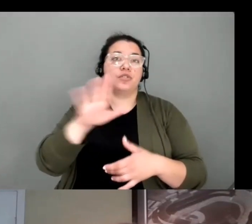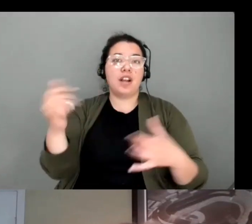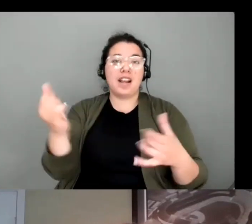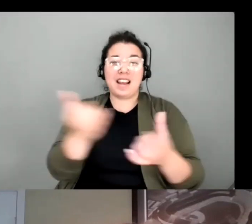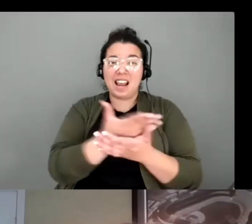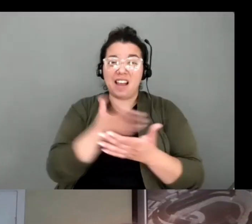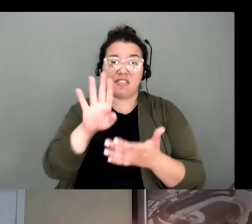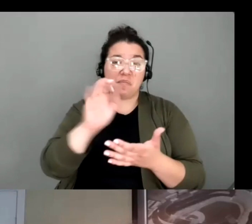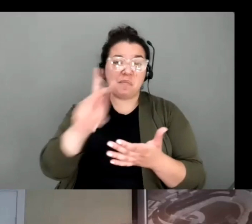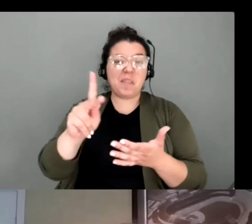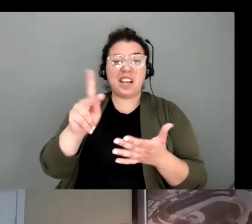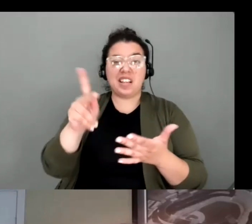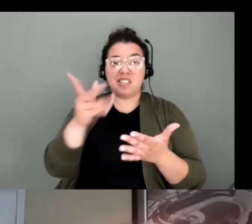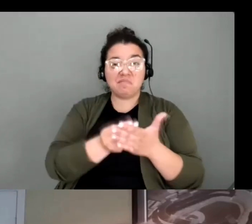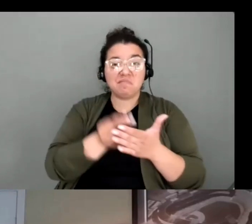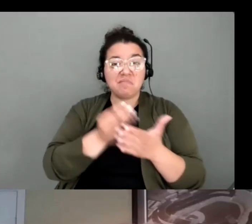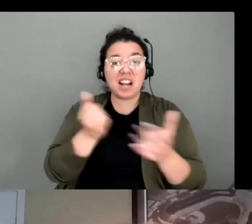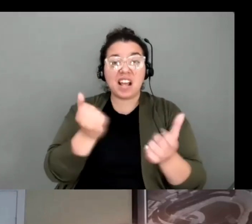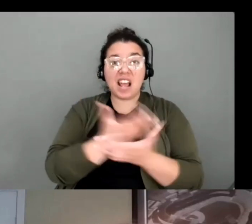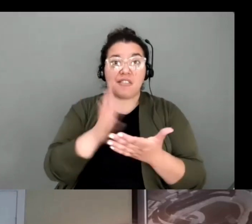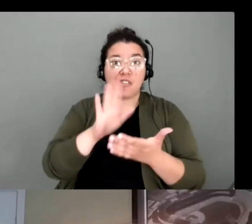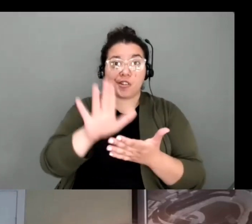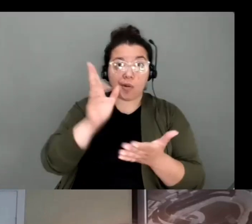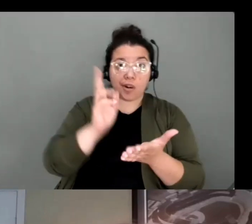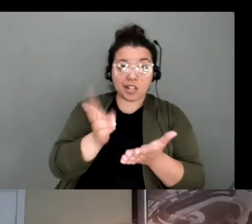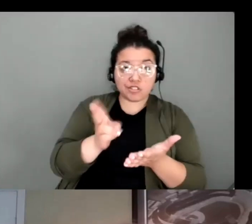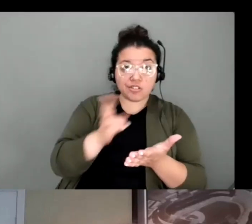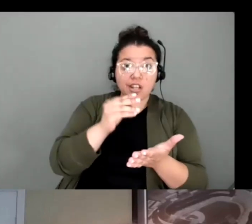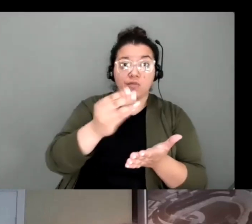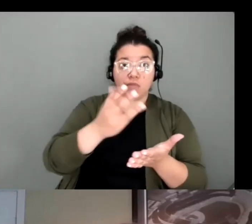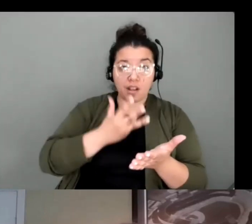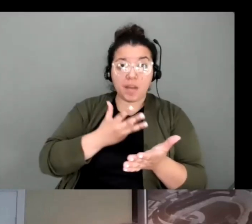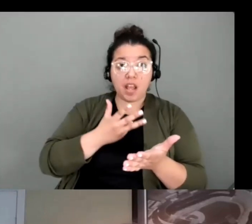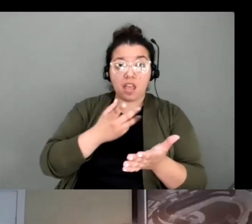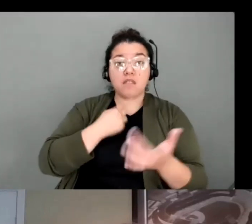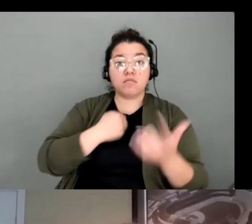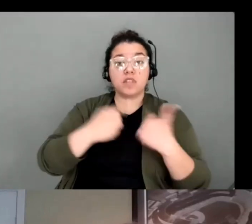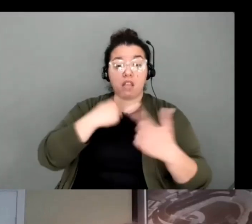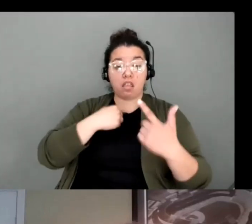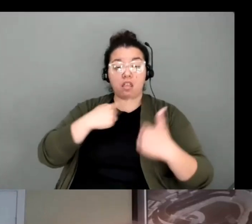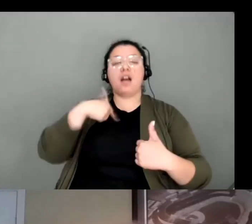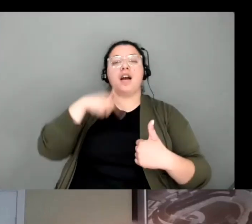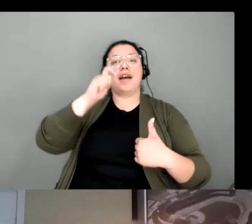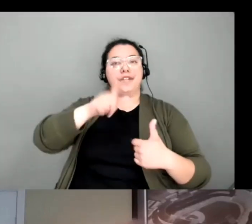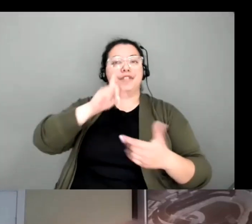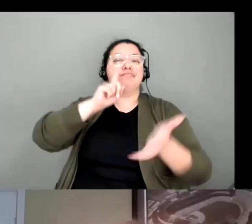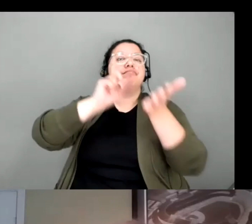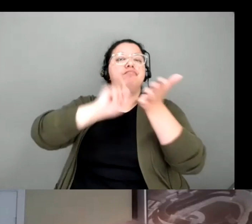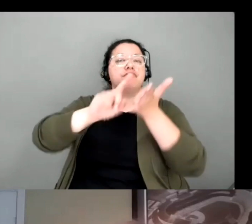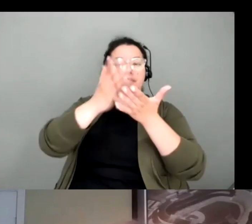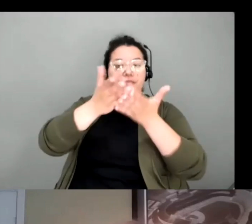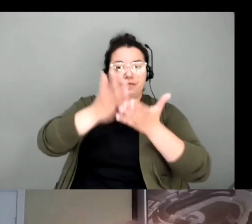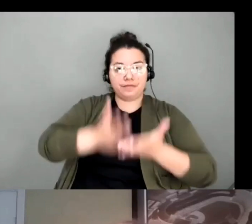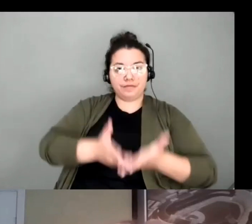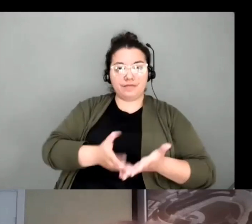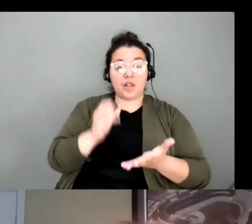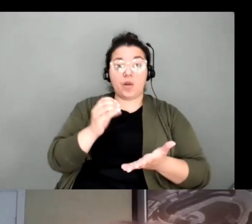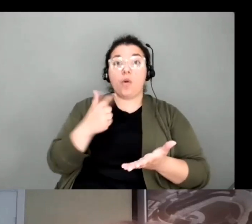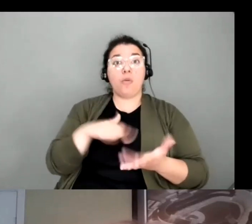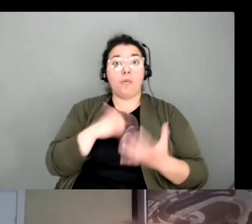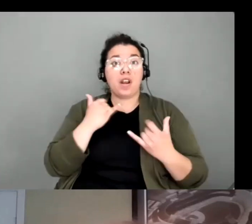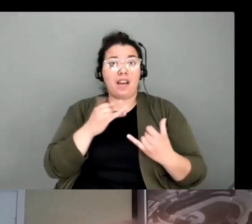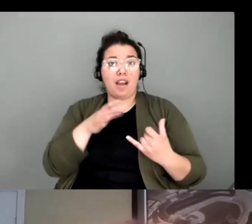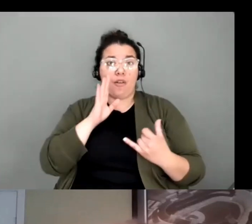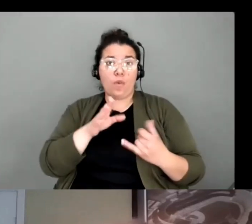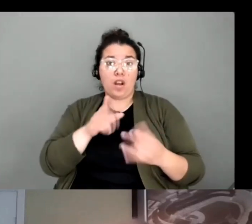telling me is legit. So I have to go through it all. I examine, I make sure, we even research careers now to make sure